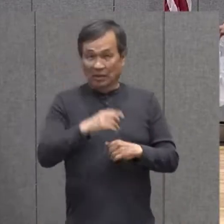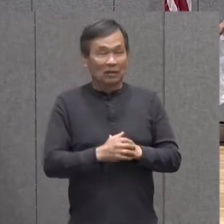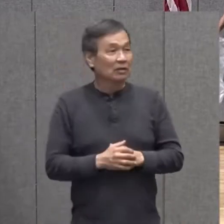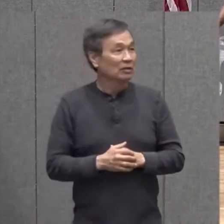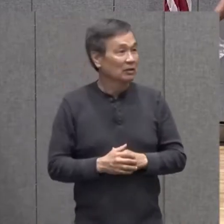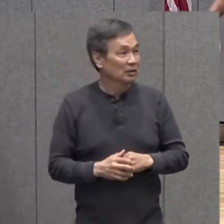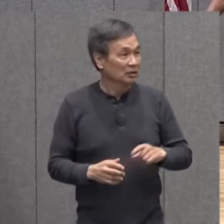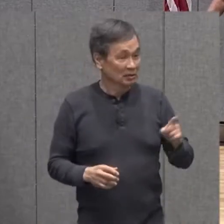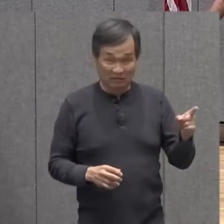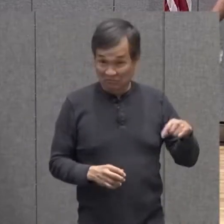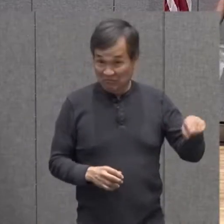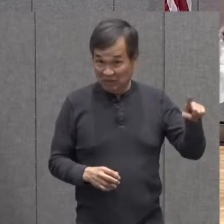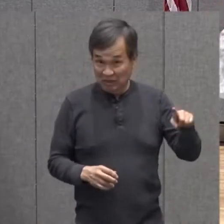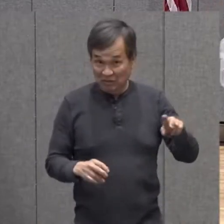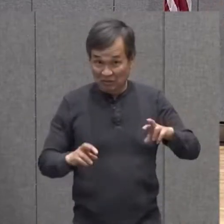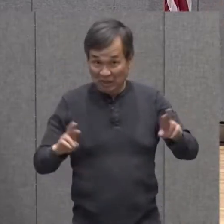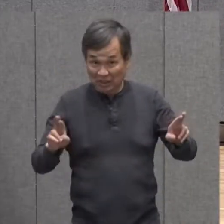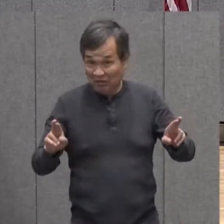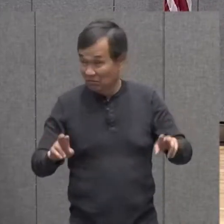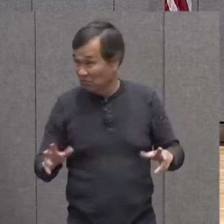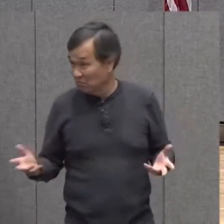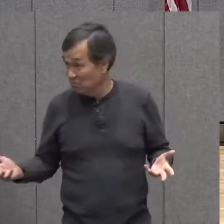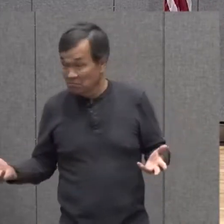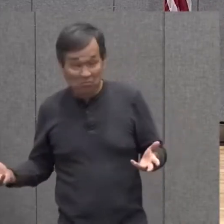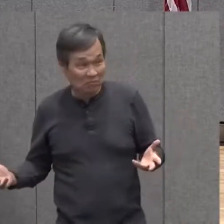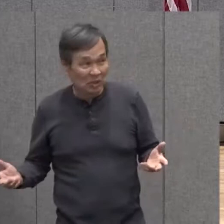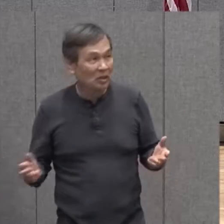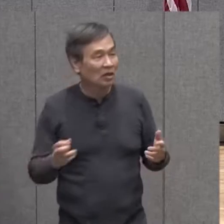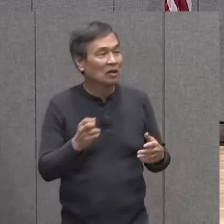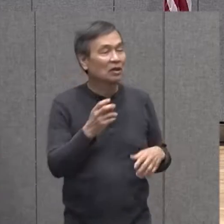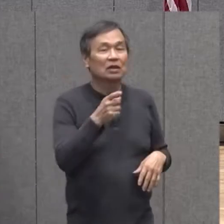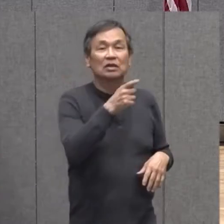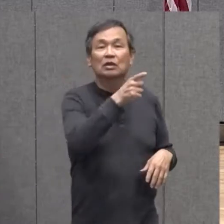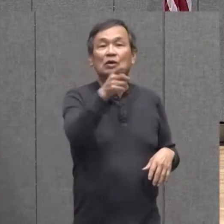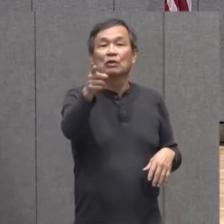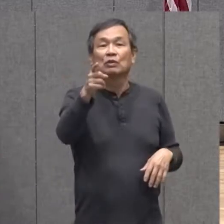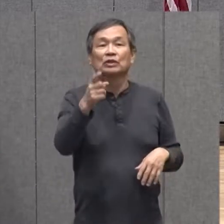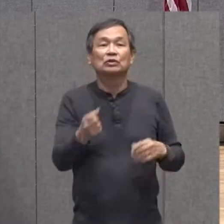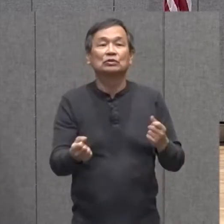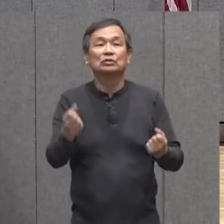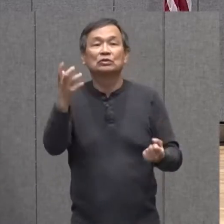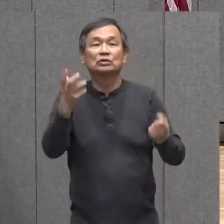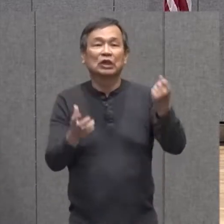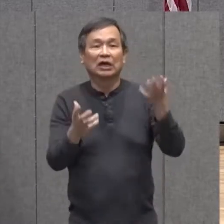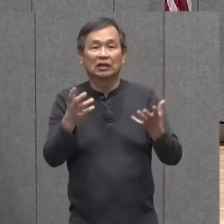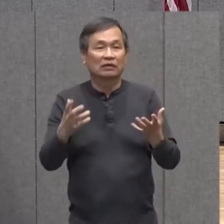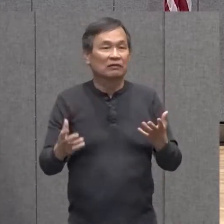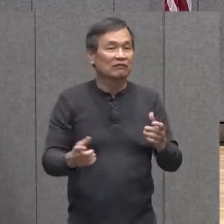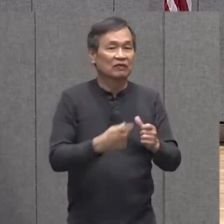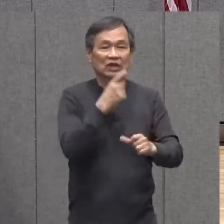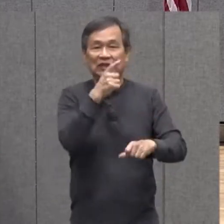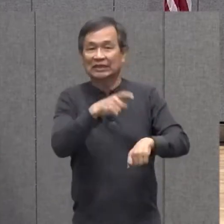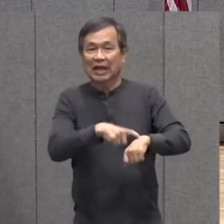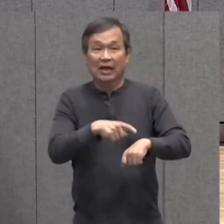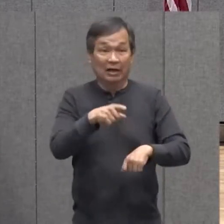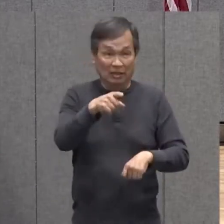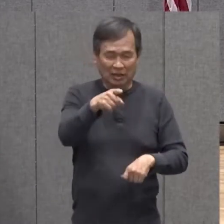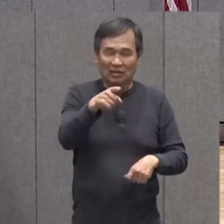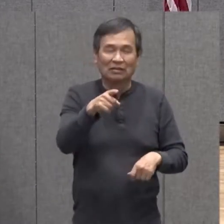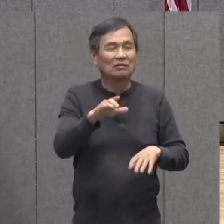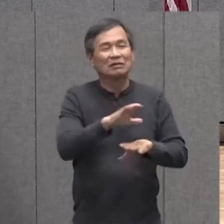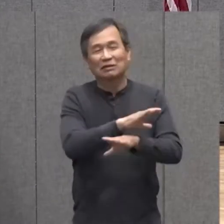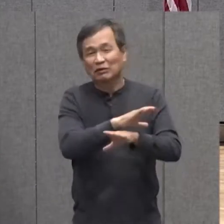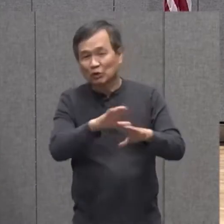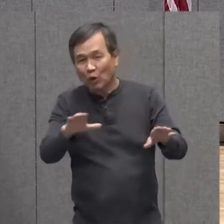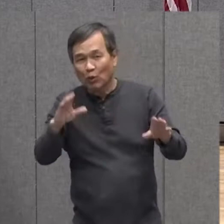good. ¿Qué crees? got it? Sí, lo hicimos muy bien. So Bravo. now, when you're juggling, if you're new to juggling, this is going to take time. Don't